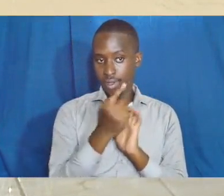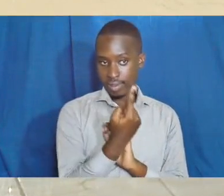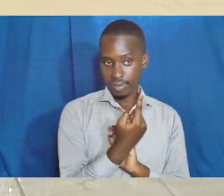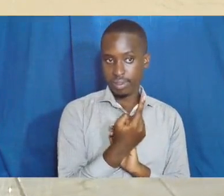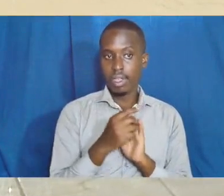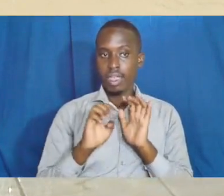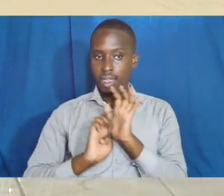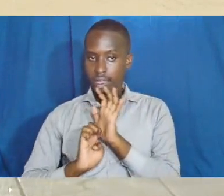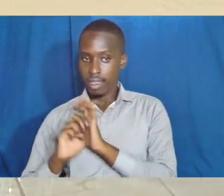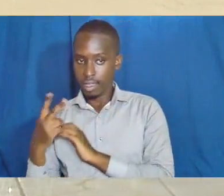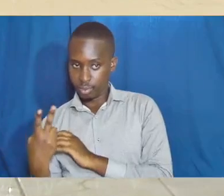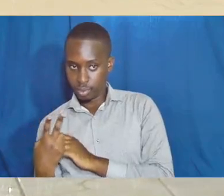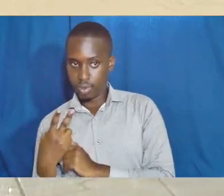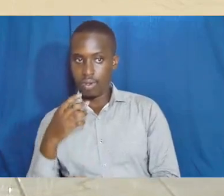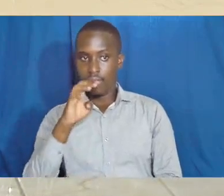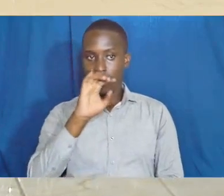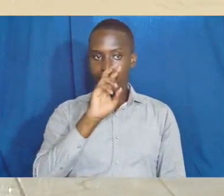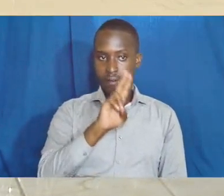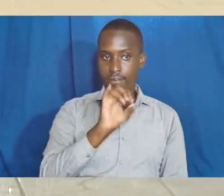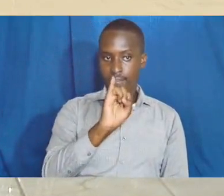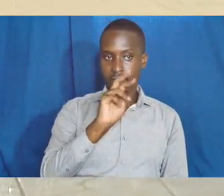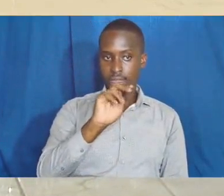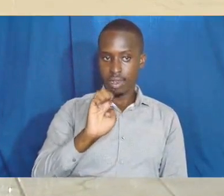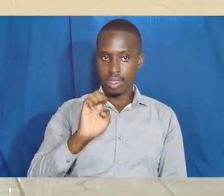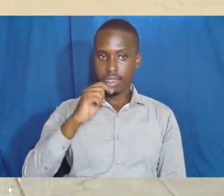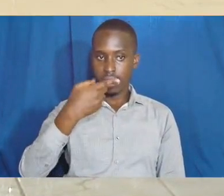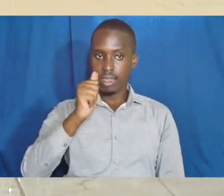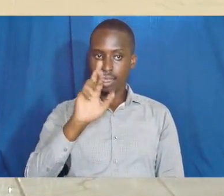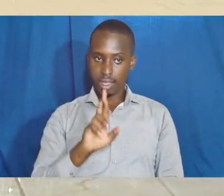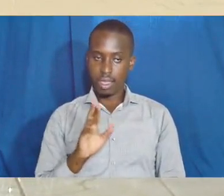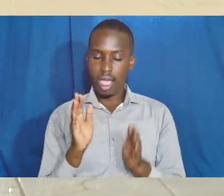had vinegar and water.